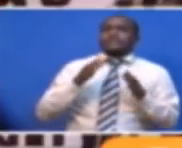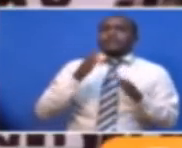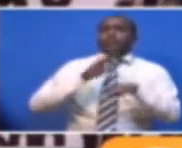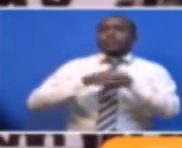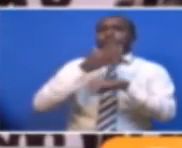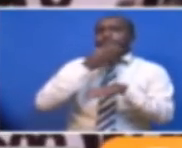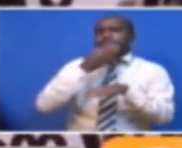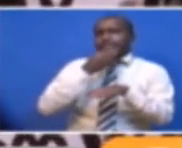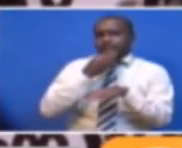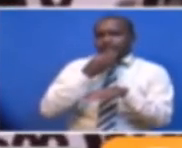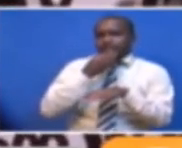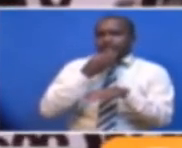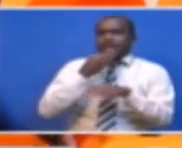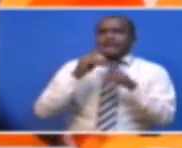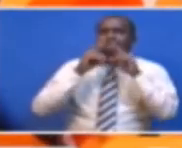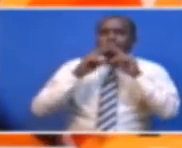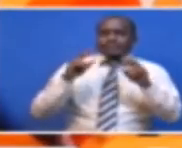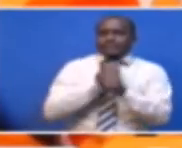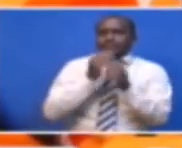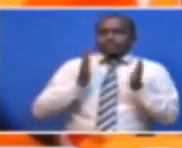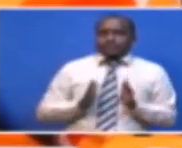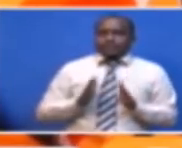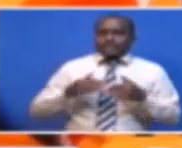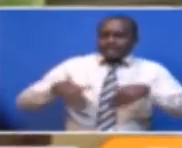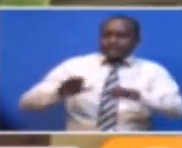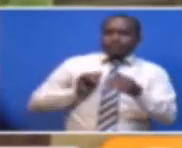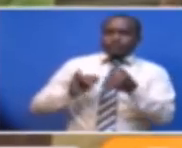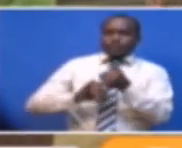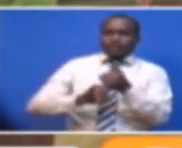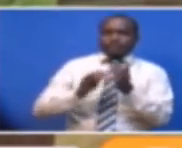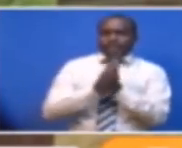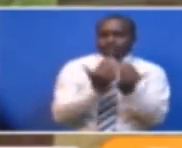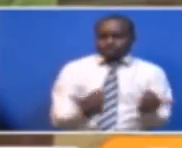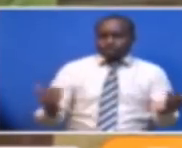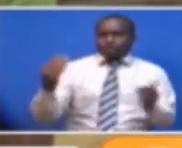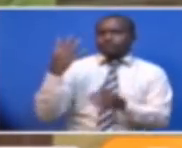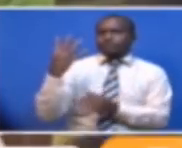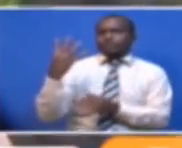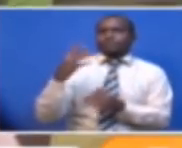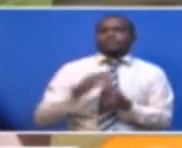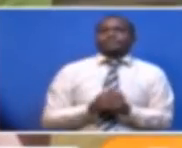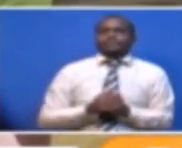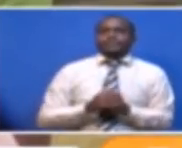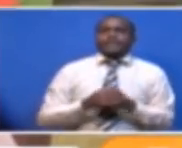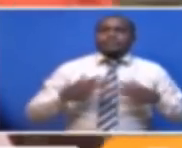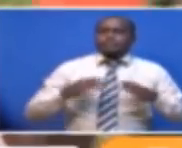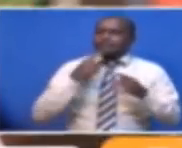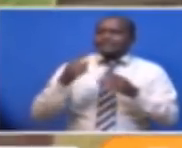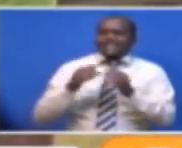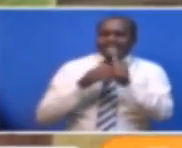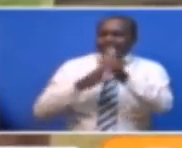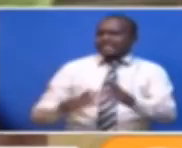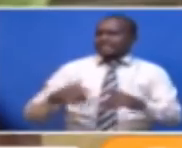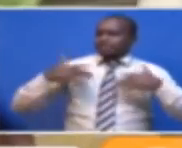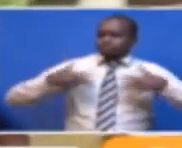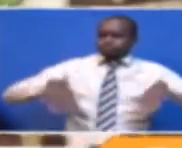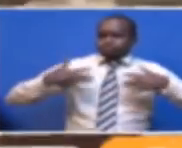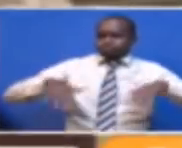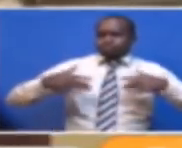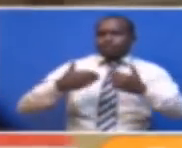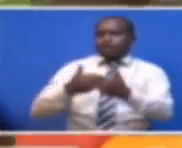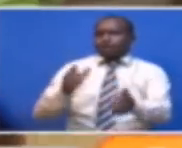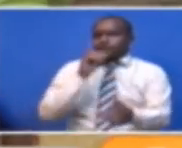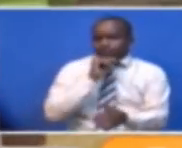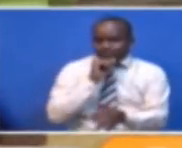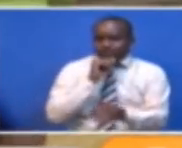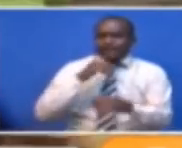leader. The late Obwocha left behind a widow and four children. Locals here say they have not only lost a great leader, but a man who played a great role